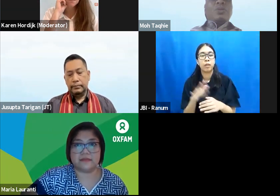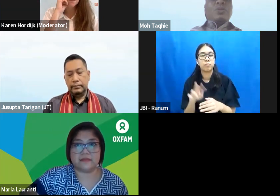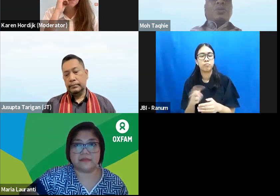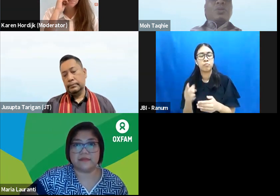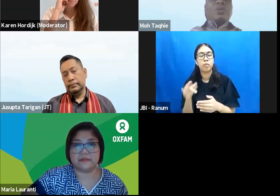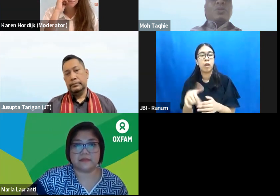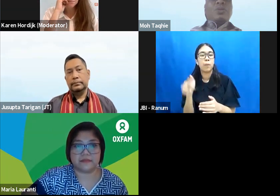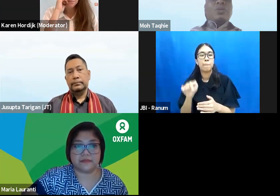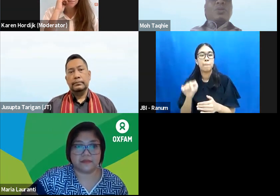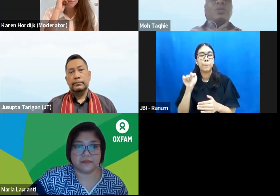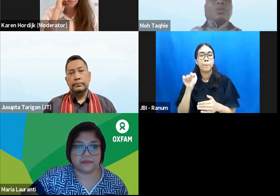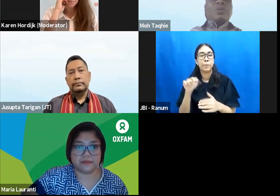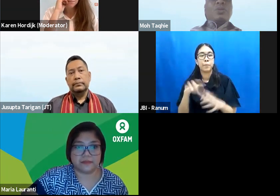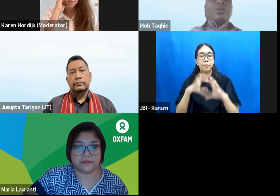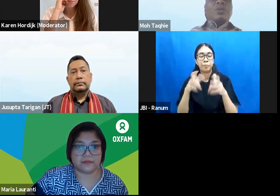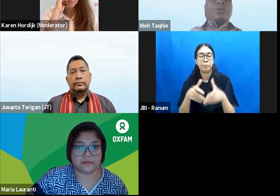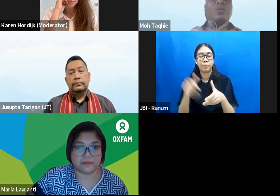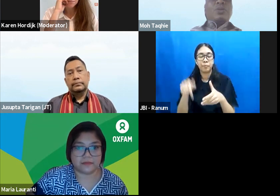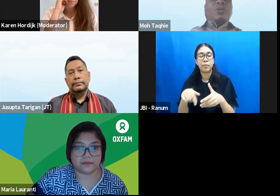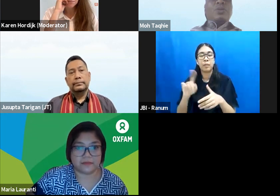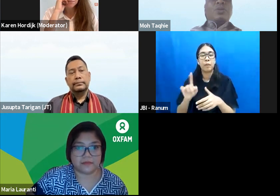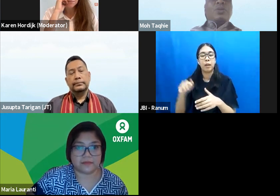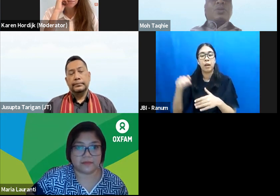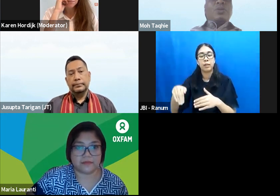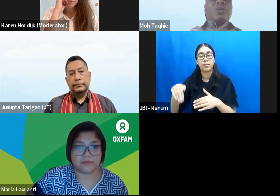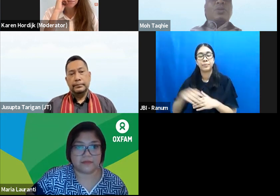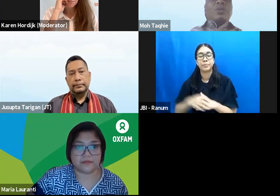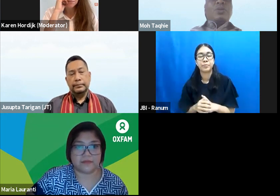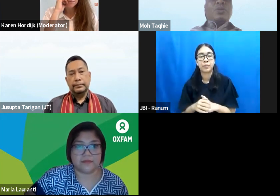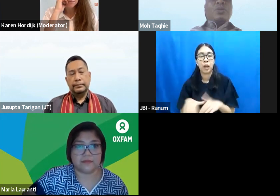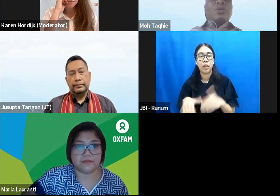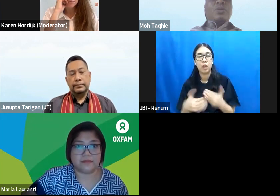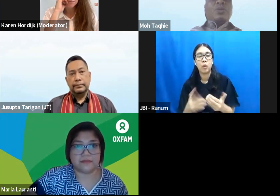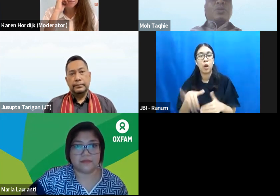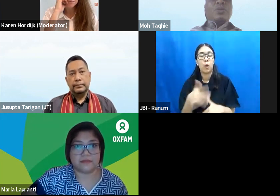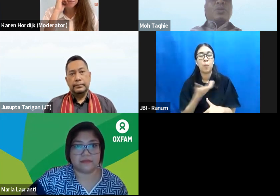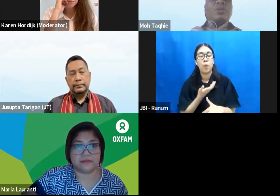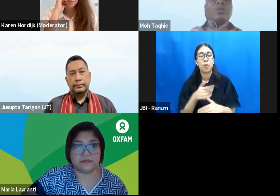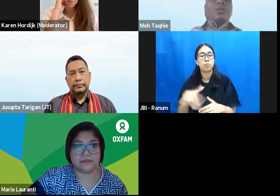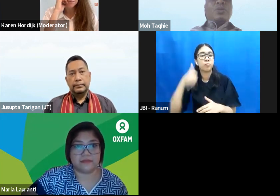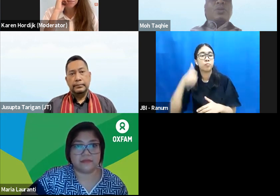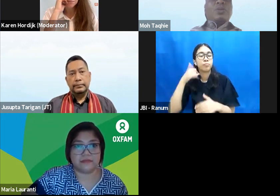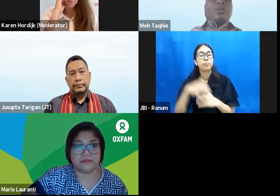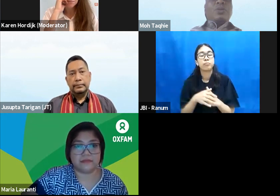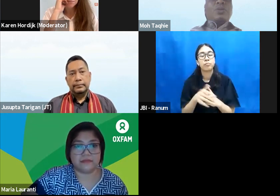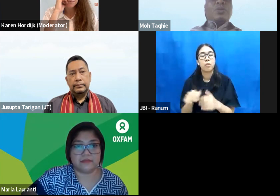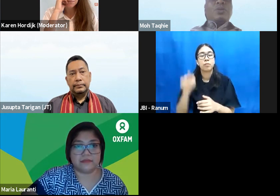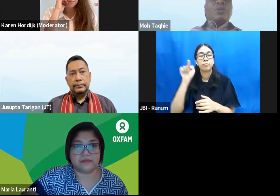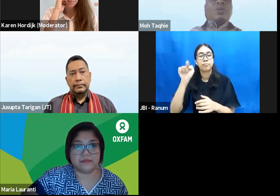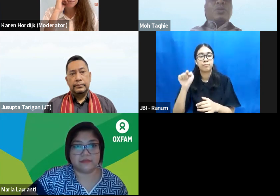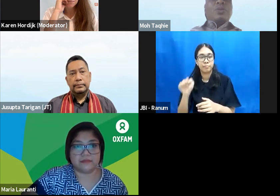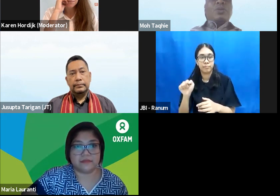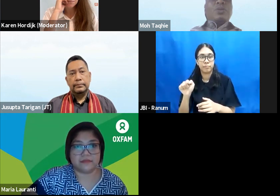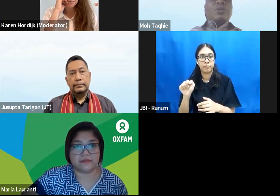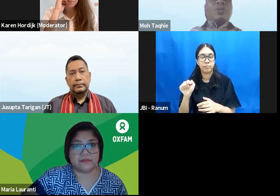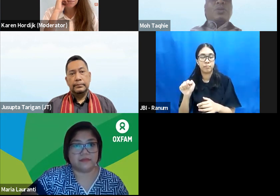silakan tekan tombol bola dunia di bagian kanan bawah. Atau jika menggunakan telepon genggam, silakan tekan 3 titik